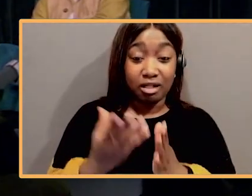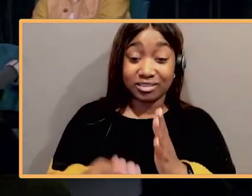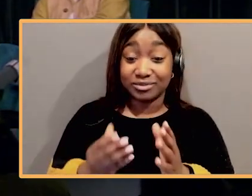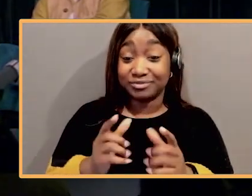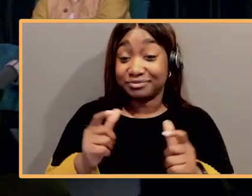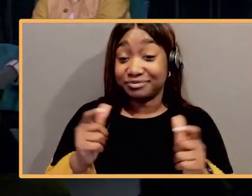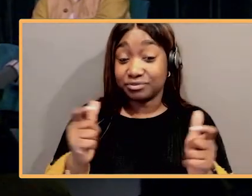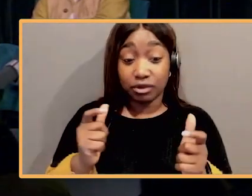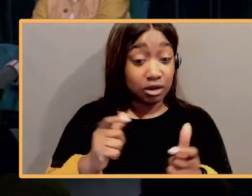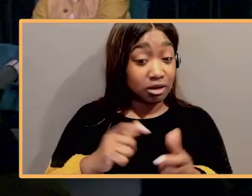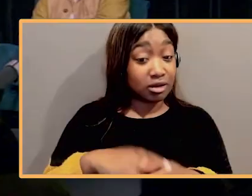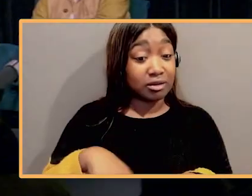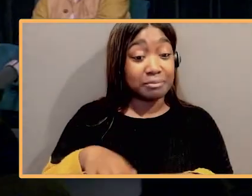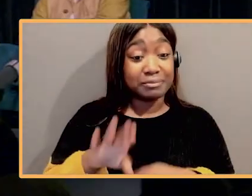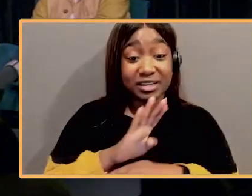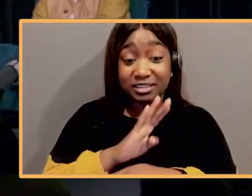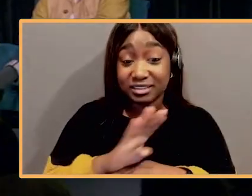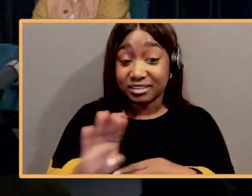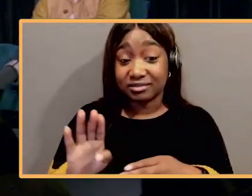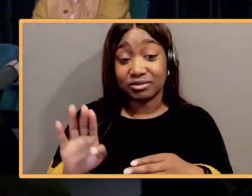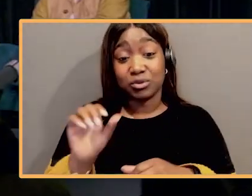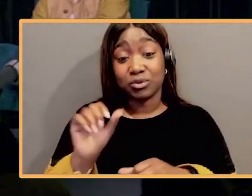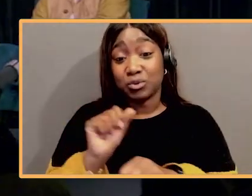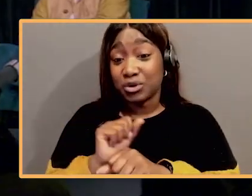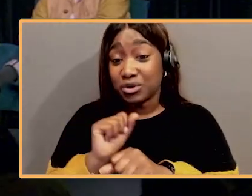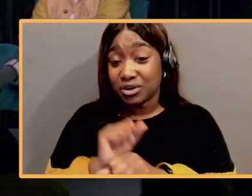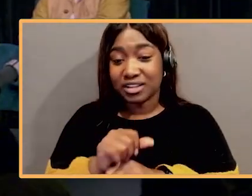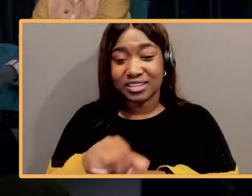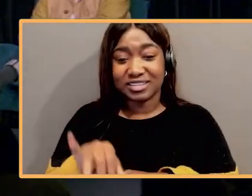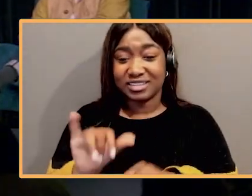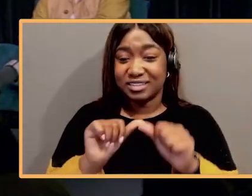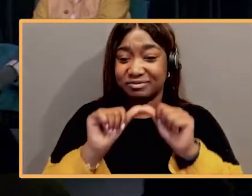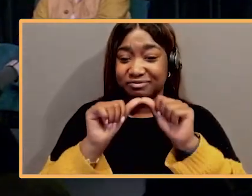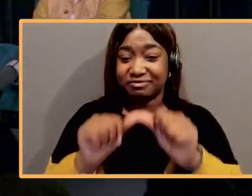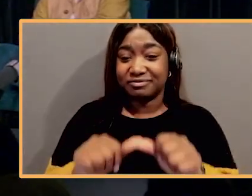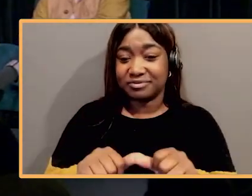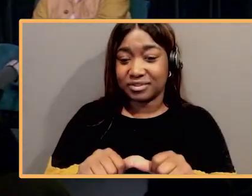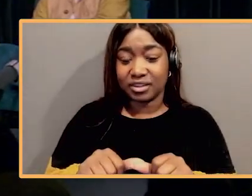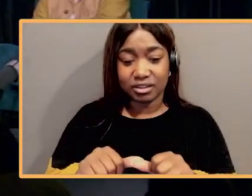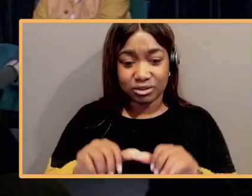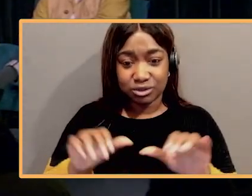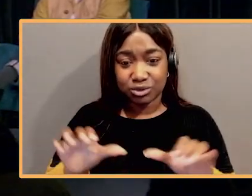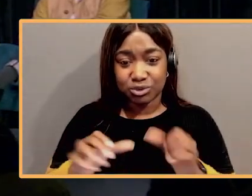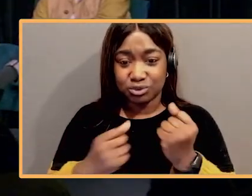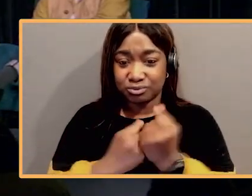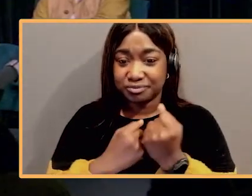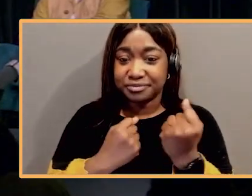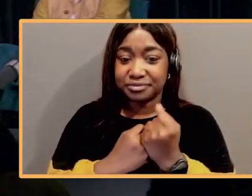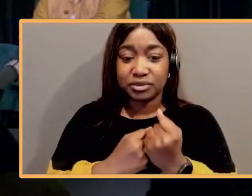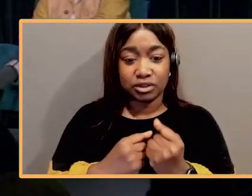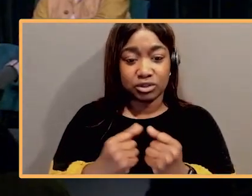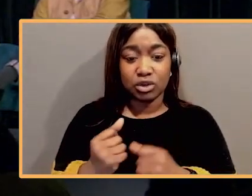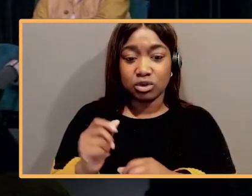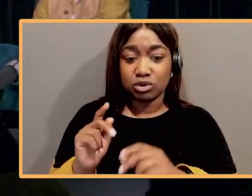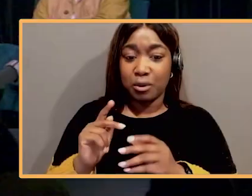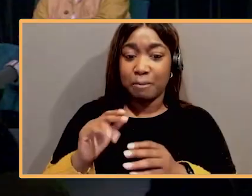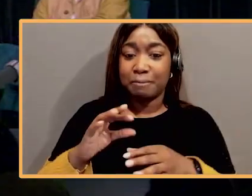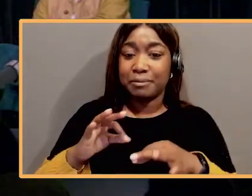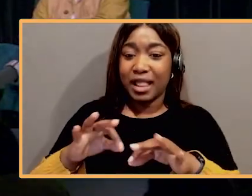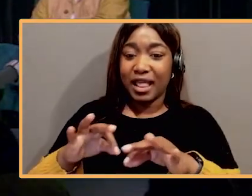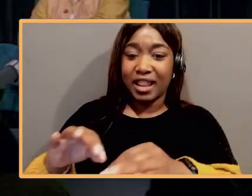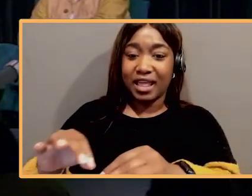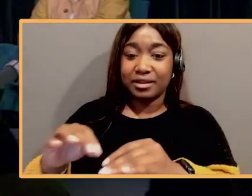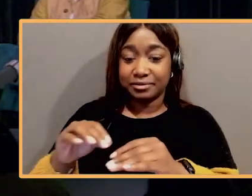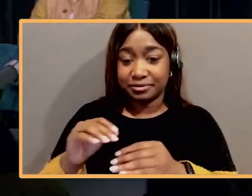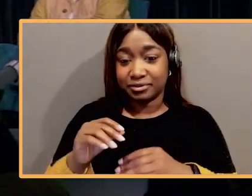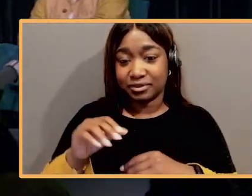So there's no cookie. I talk about it as planting seeds for a tree whose shade you will never get to sit under,